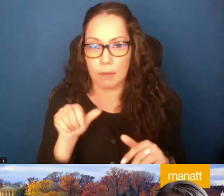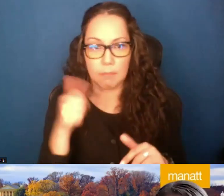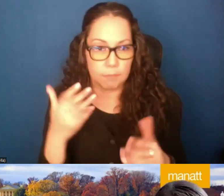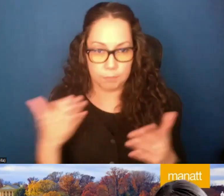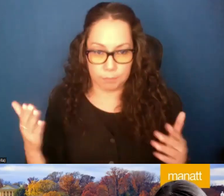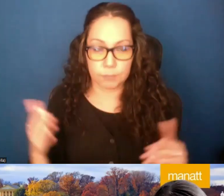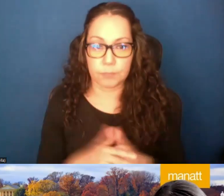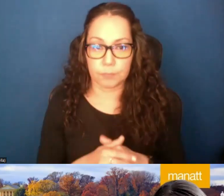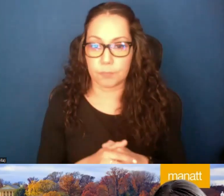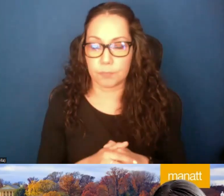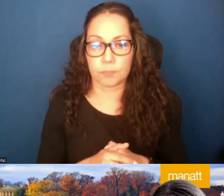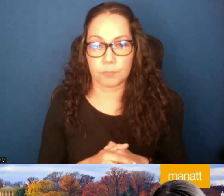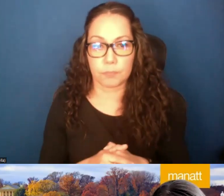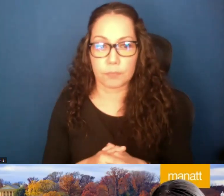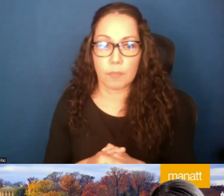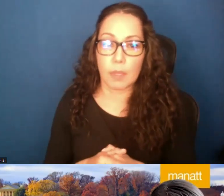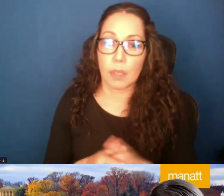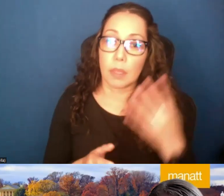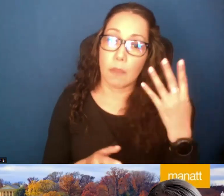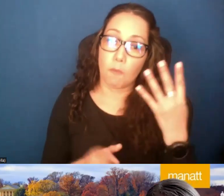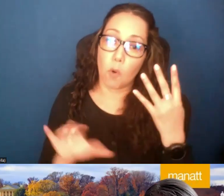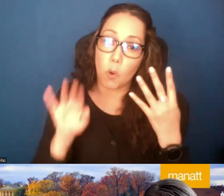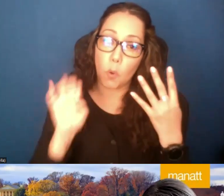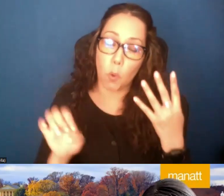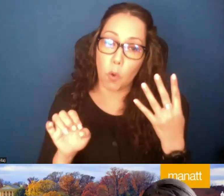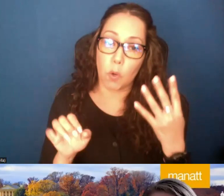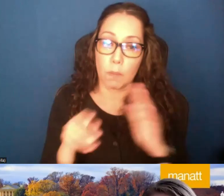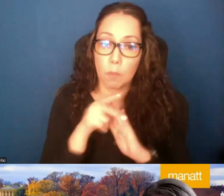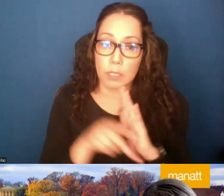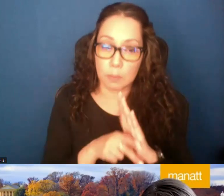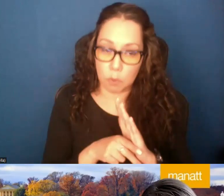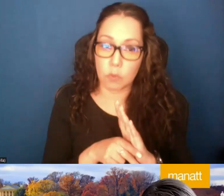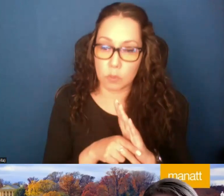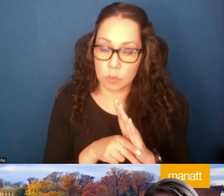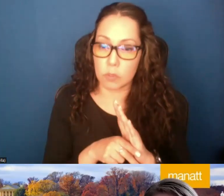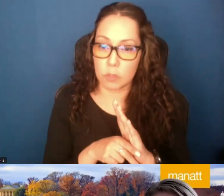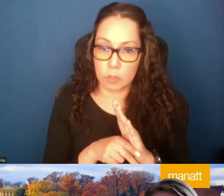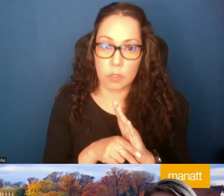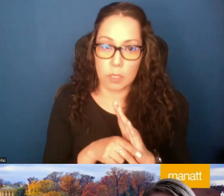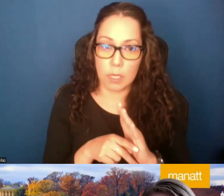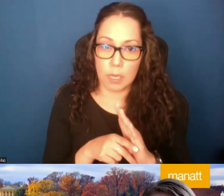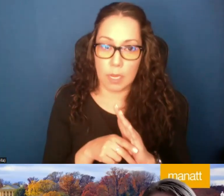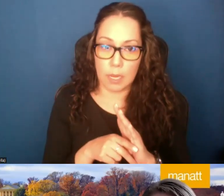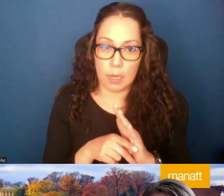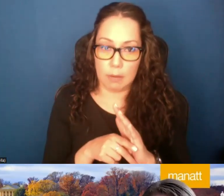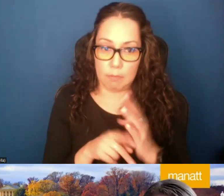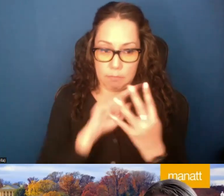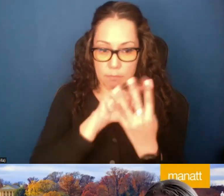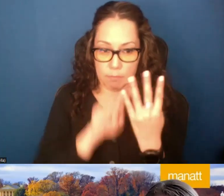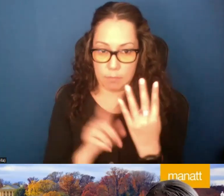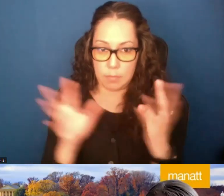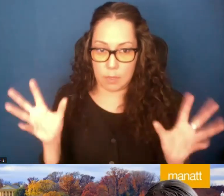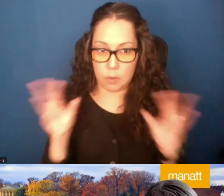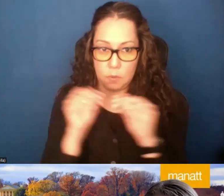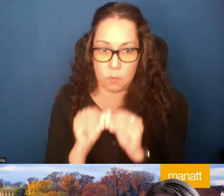The four core principles that we've looked at, and we were grounding this whole section to our balance parity